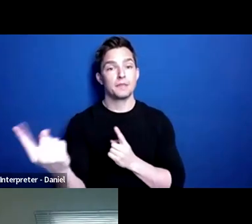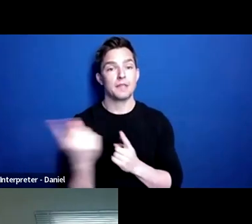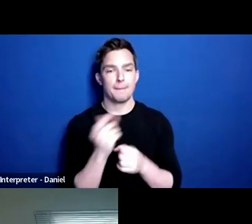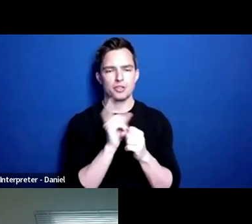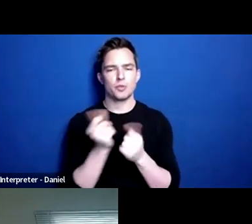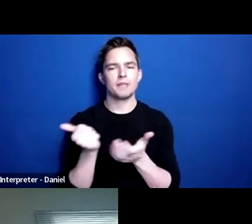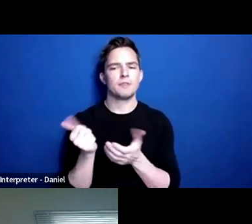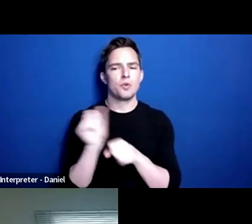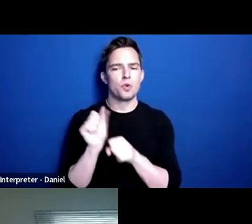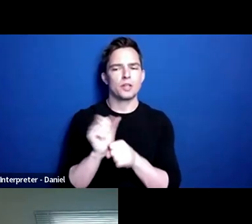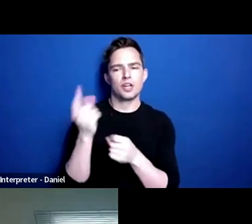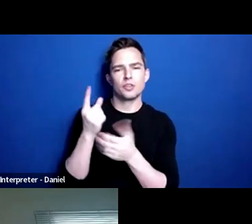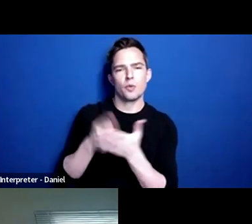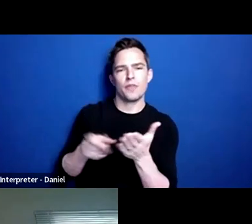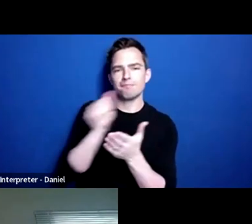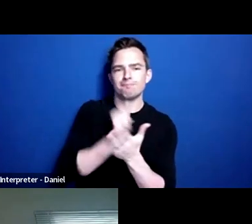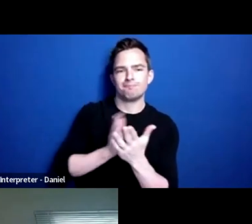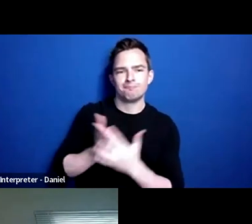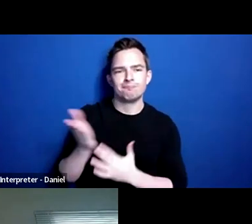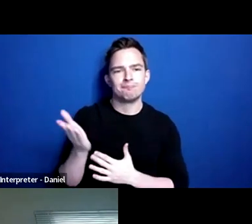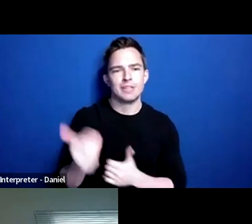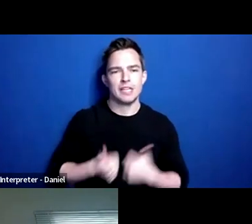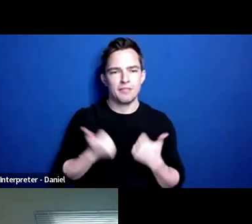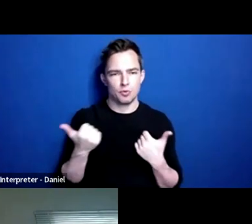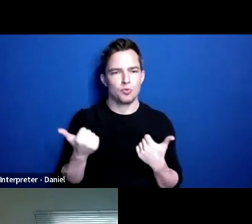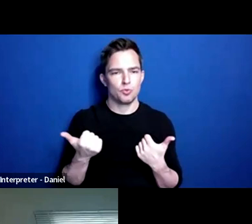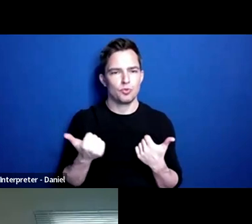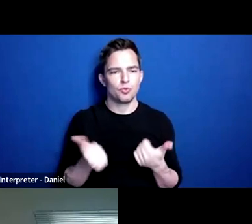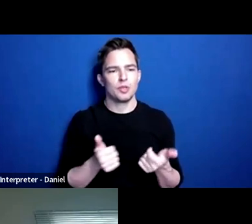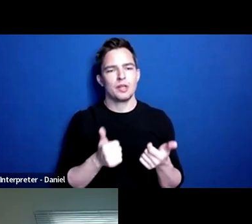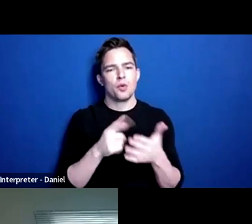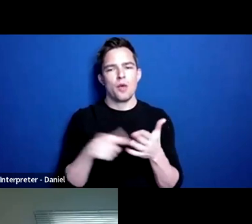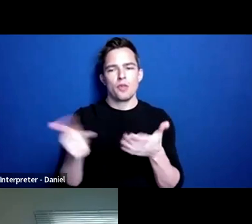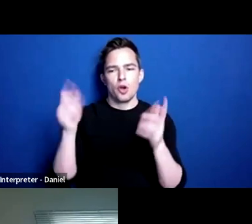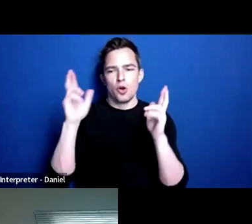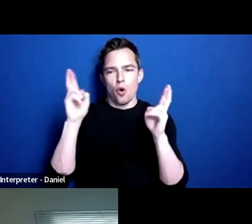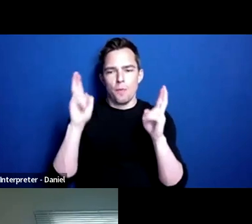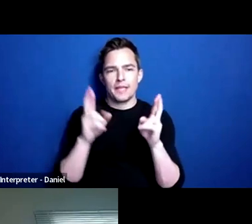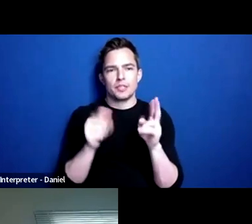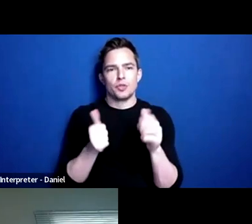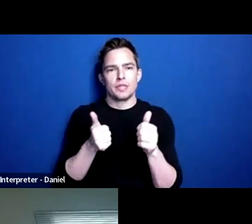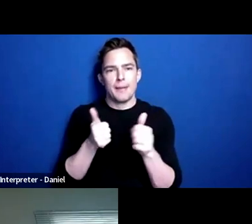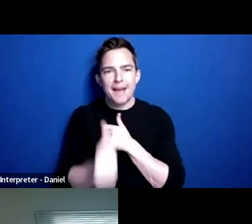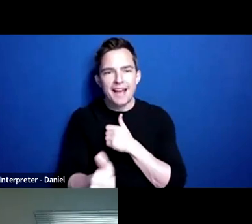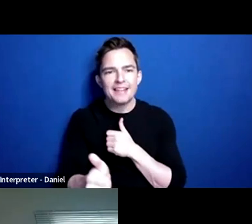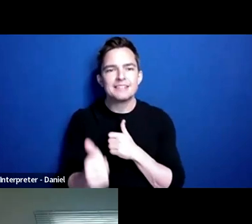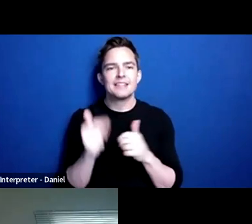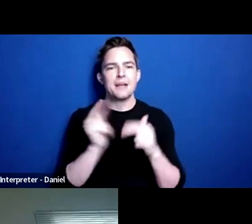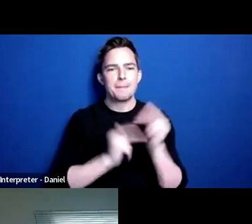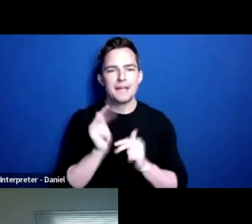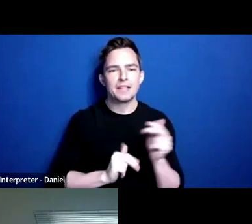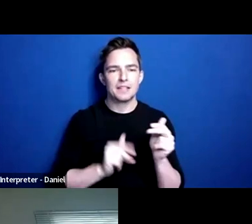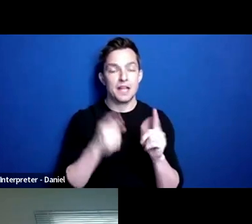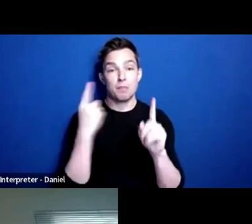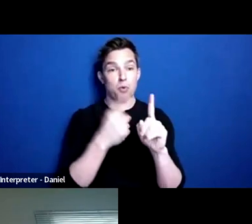understand what they've lived through, what they're hoping to get past and build, and all of that is for them to build their